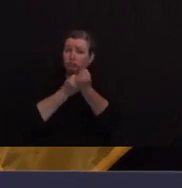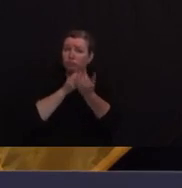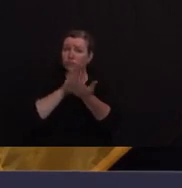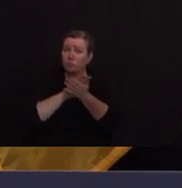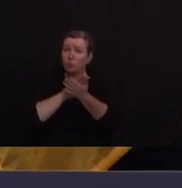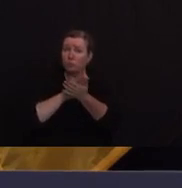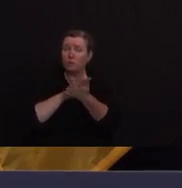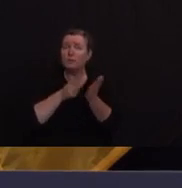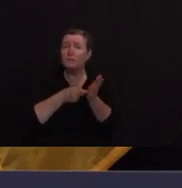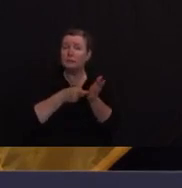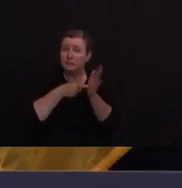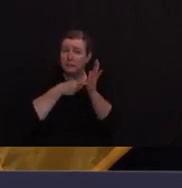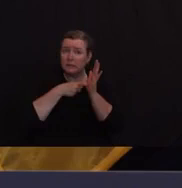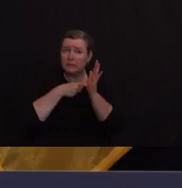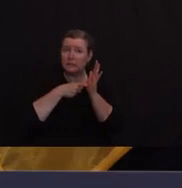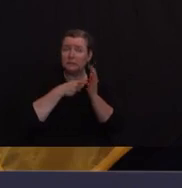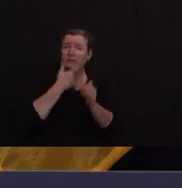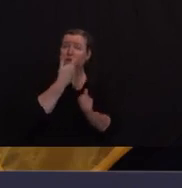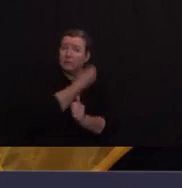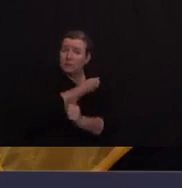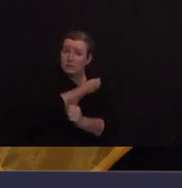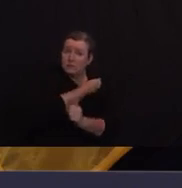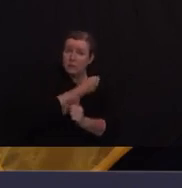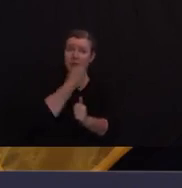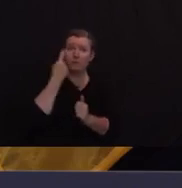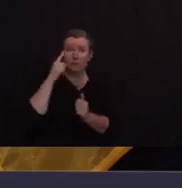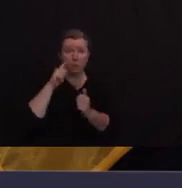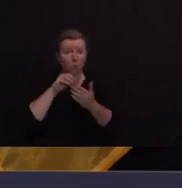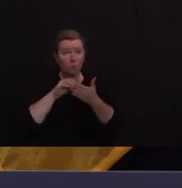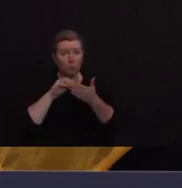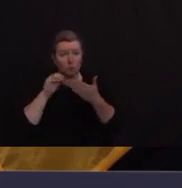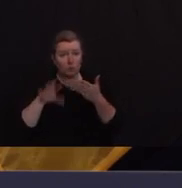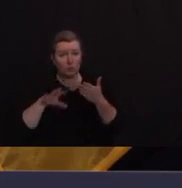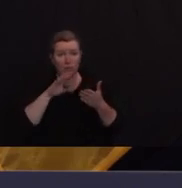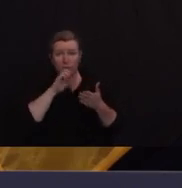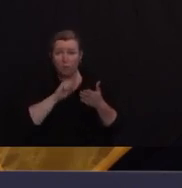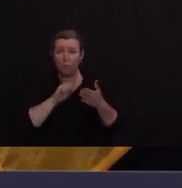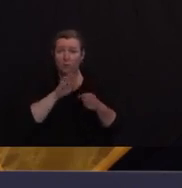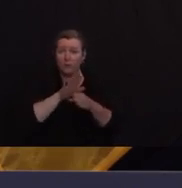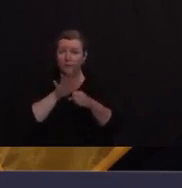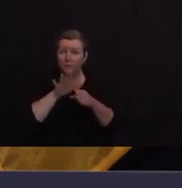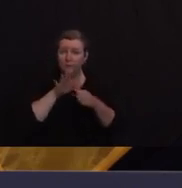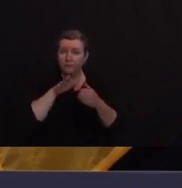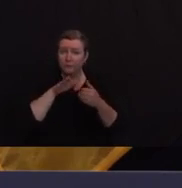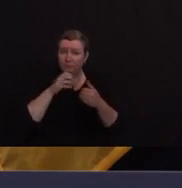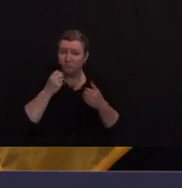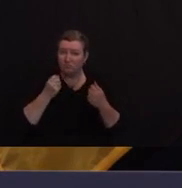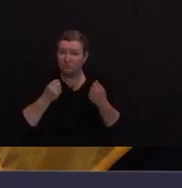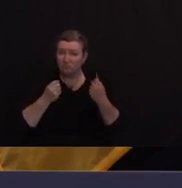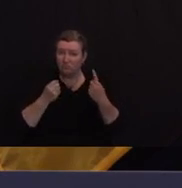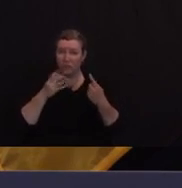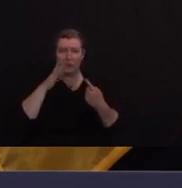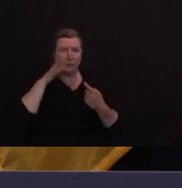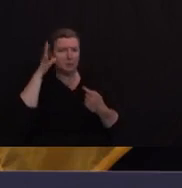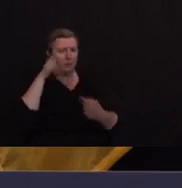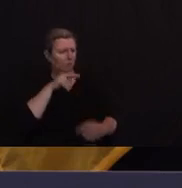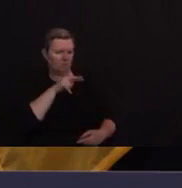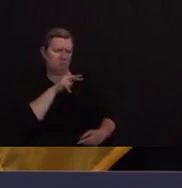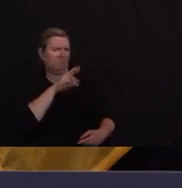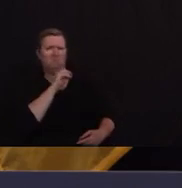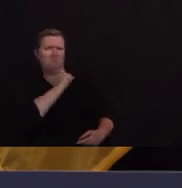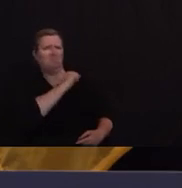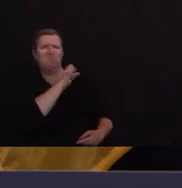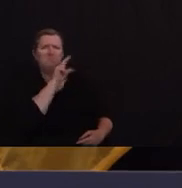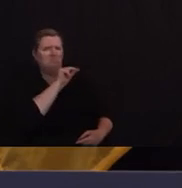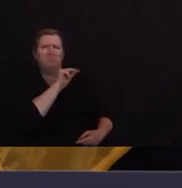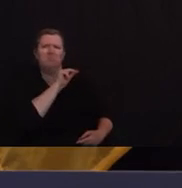age? And how would that be handled if there are a number of parents out there who will not let their children be vaccinated if they're in one of those districts